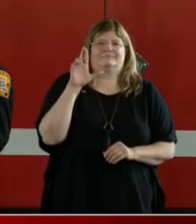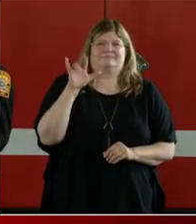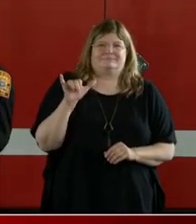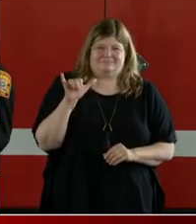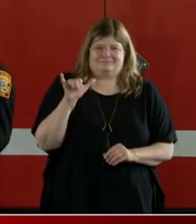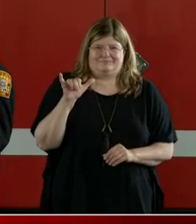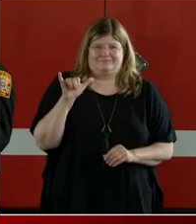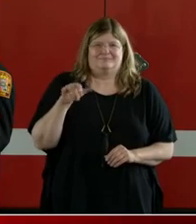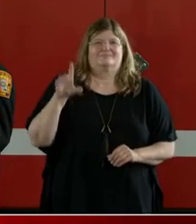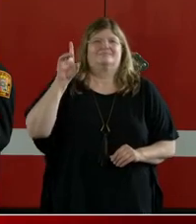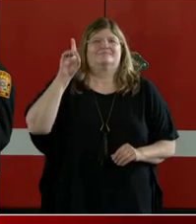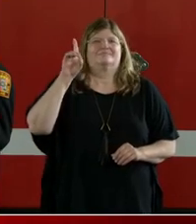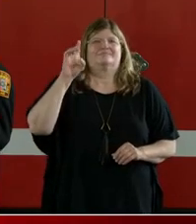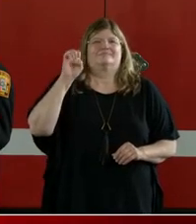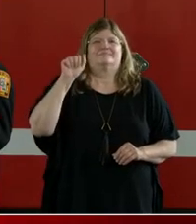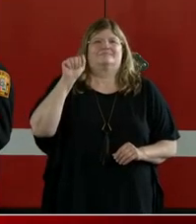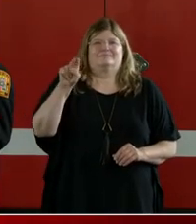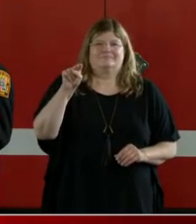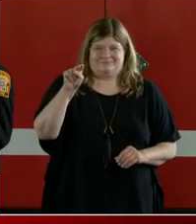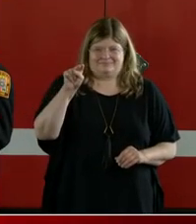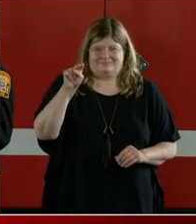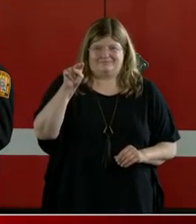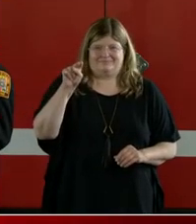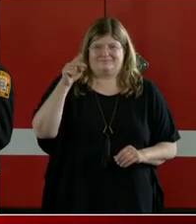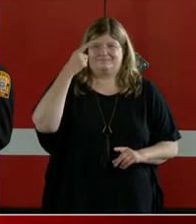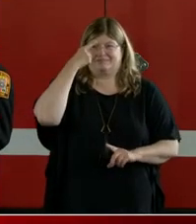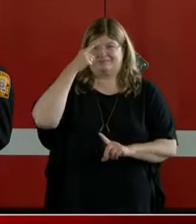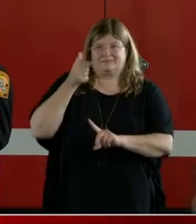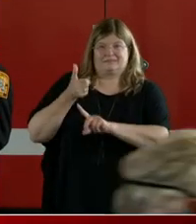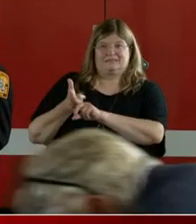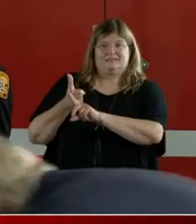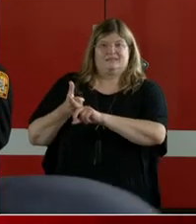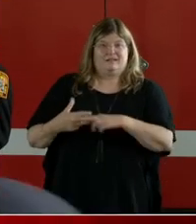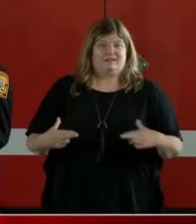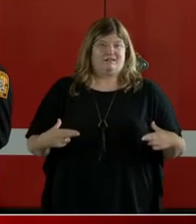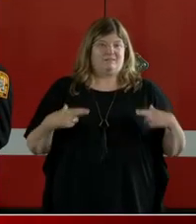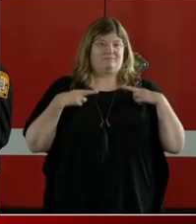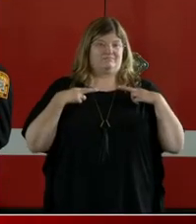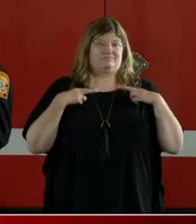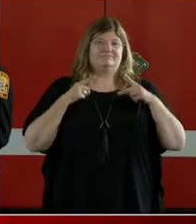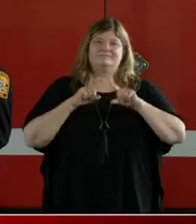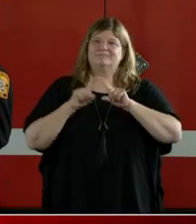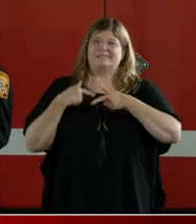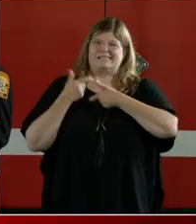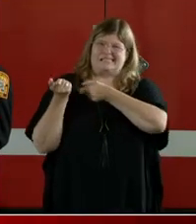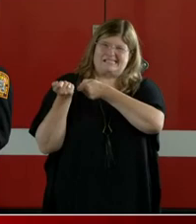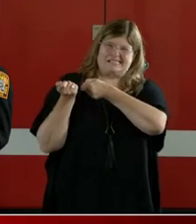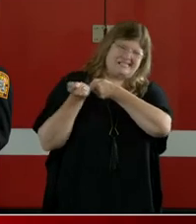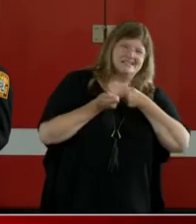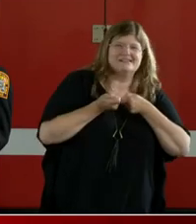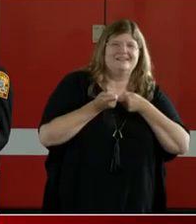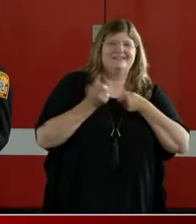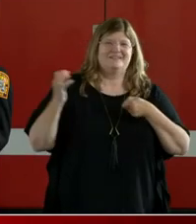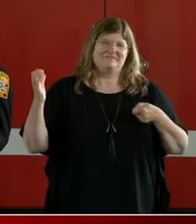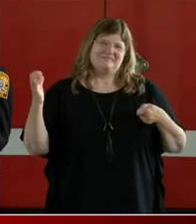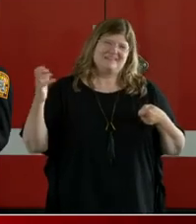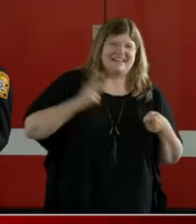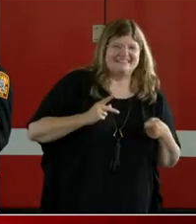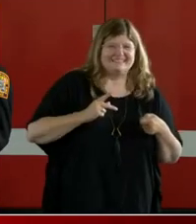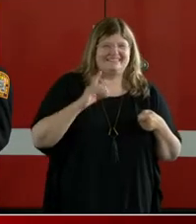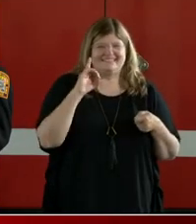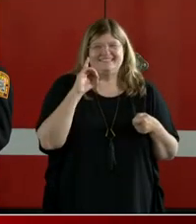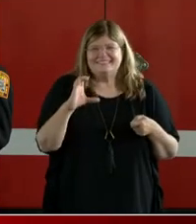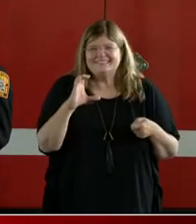was retired then, and we coaxed him to the best Washington, the one on the East